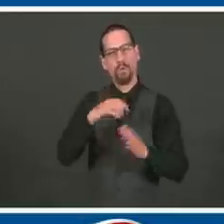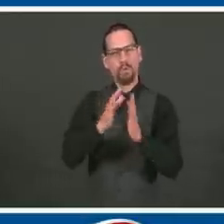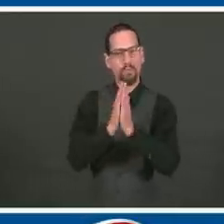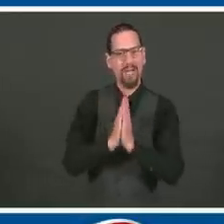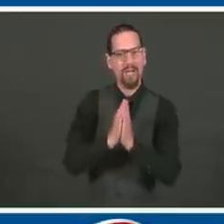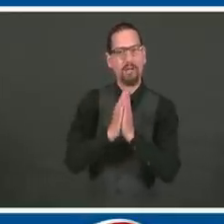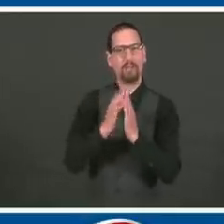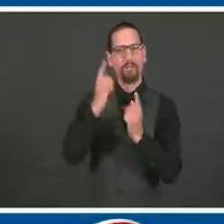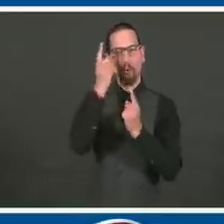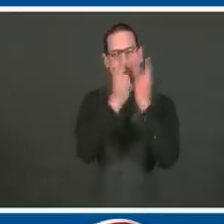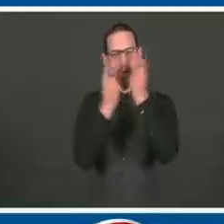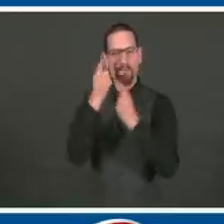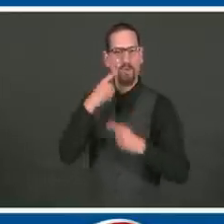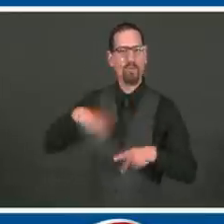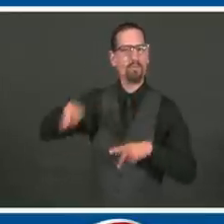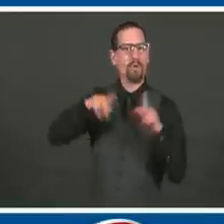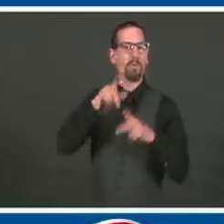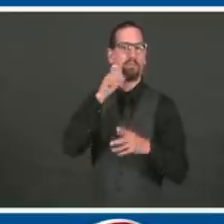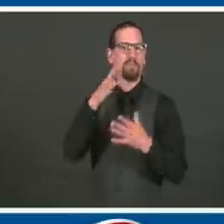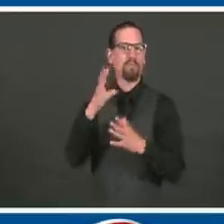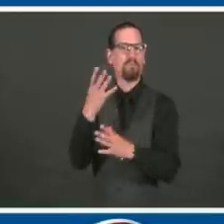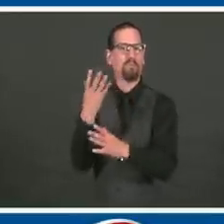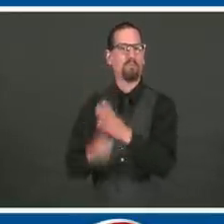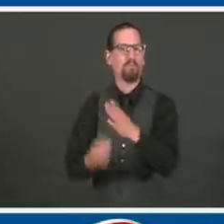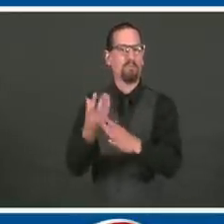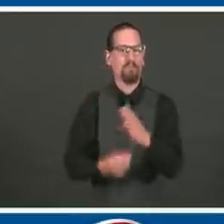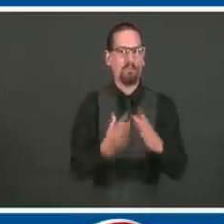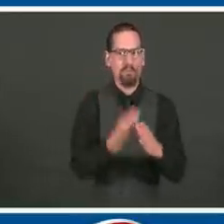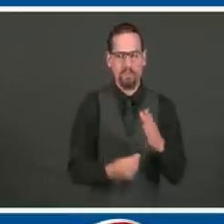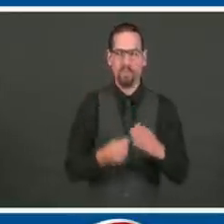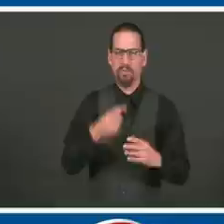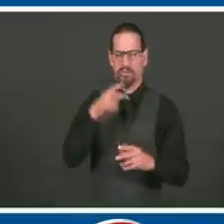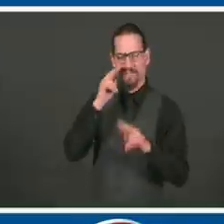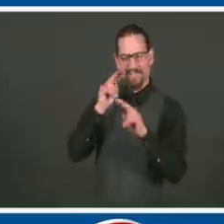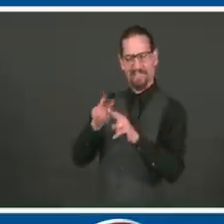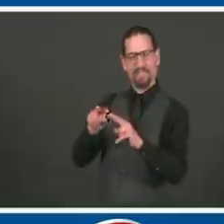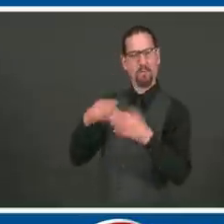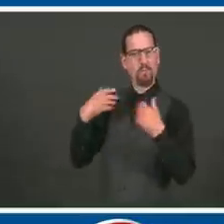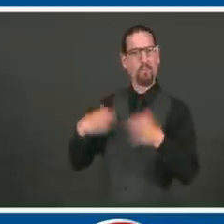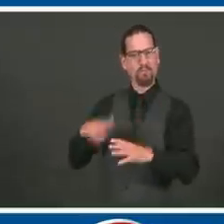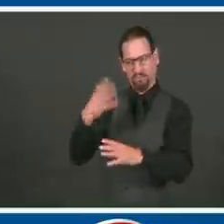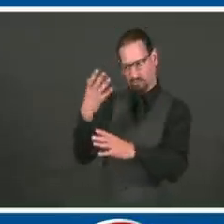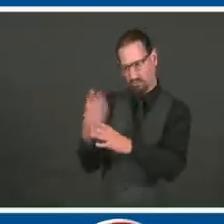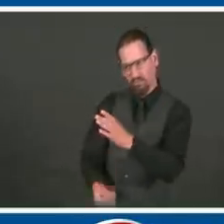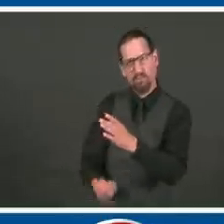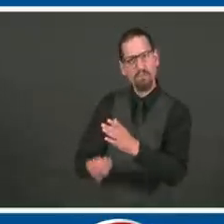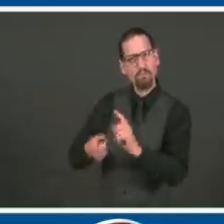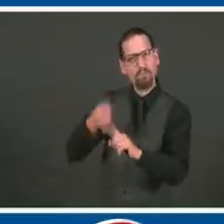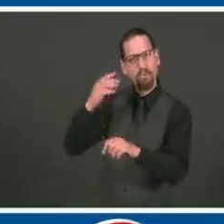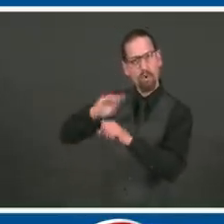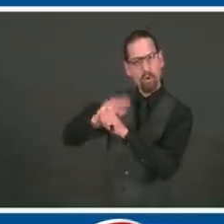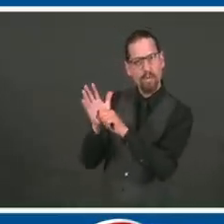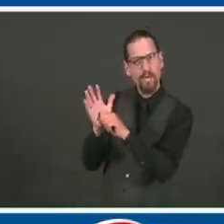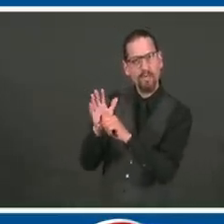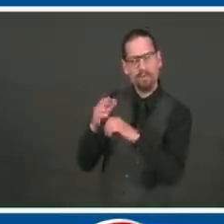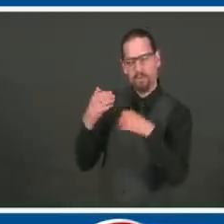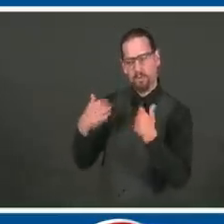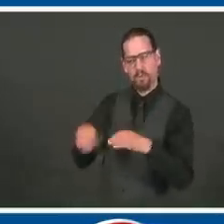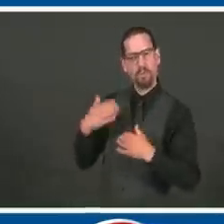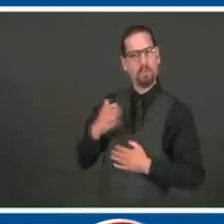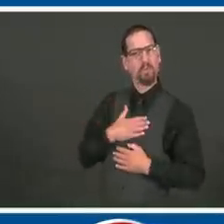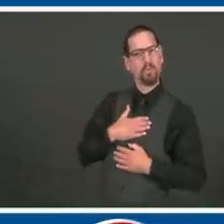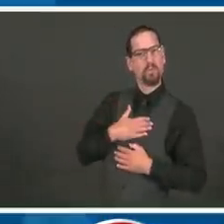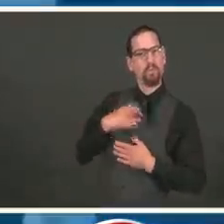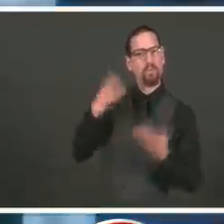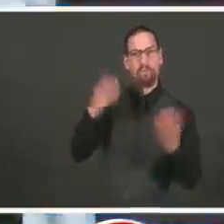are required to keep our friends and neighbors safe, healthy, and alive. Wear your masks, be socially distant, wash